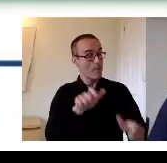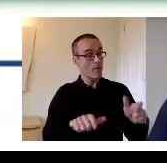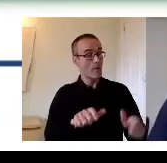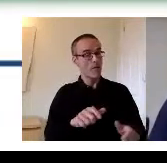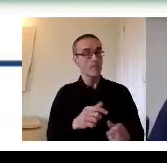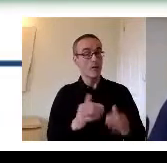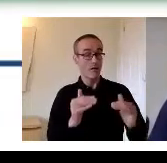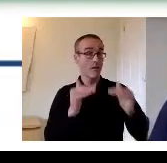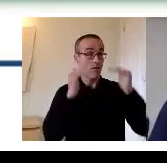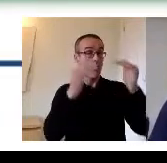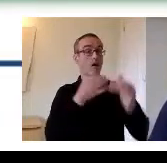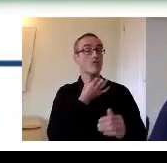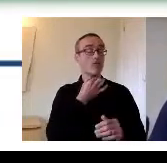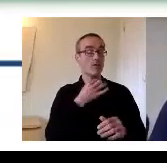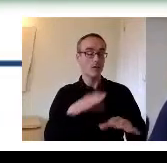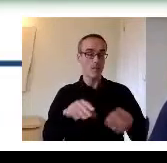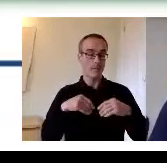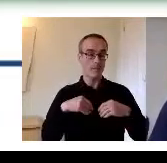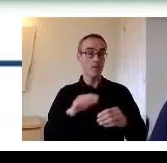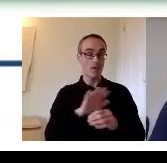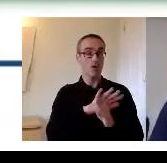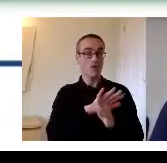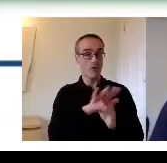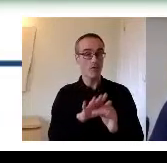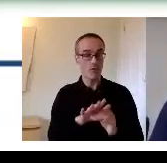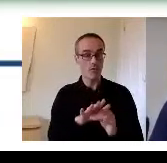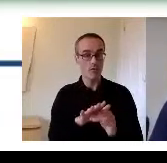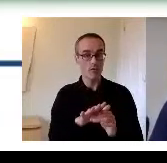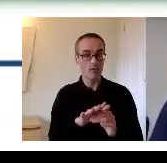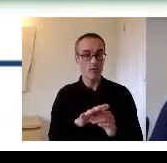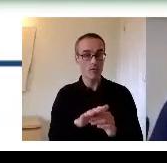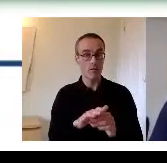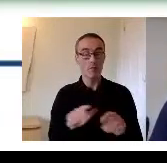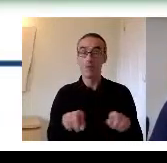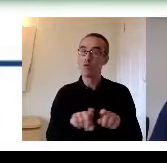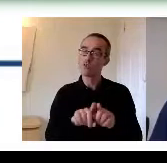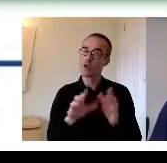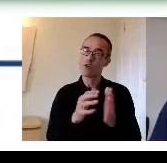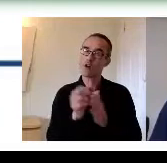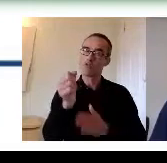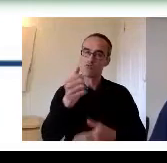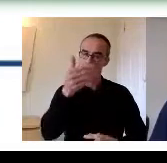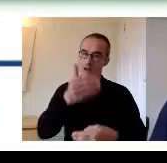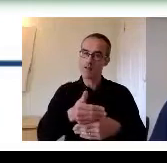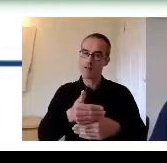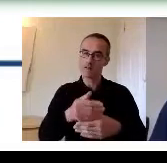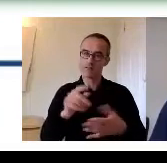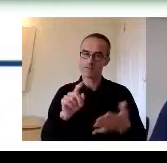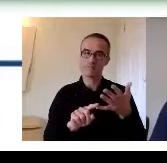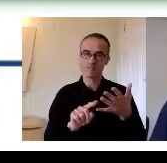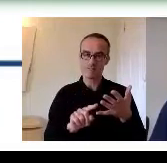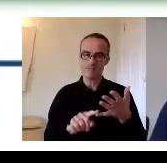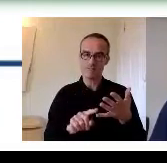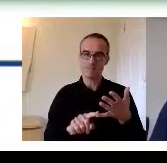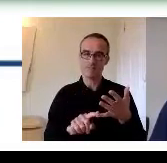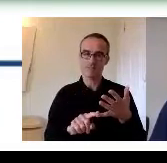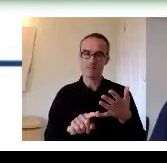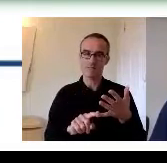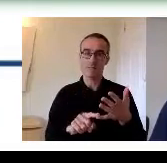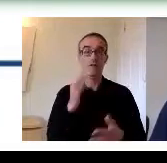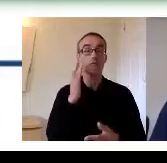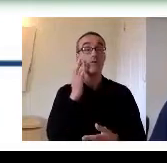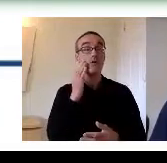it was another factor that was going against them. Equally, we've got cultural barriers. So what we actually found when we were